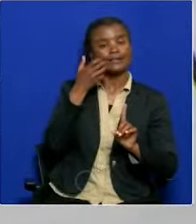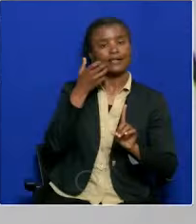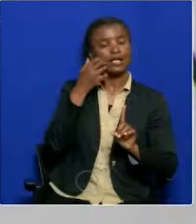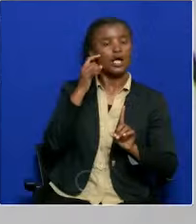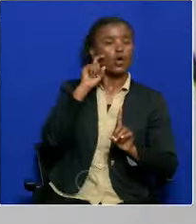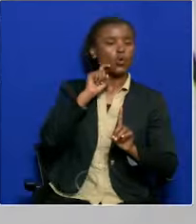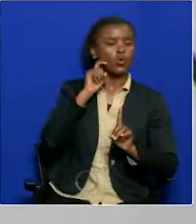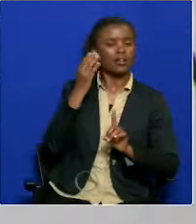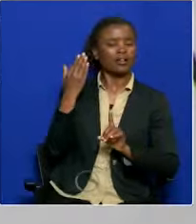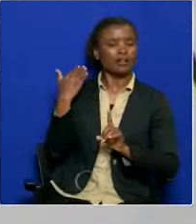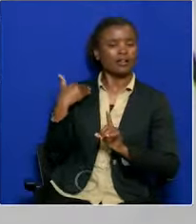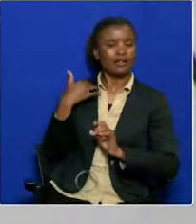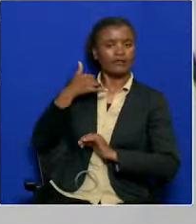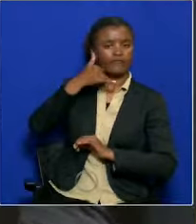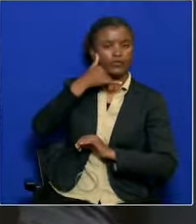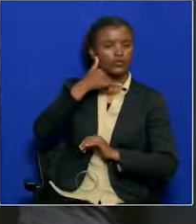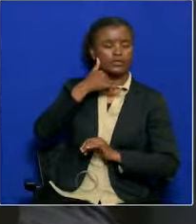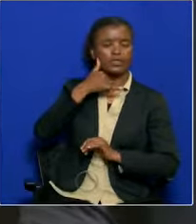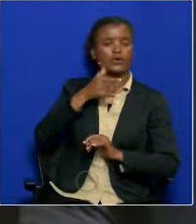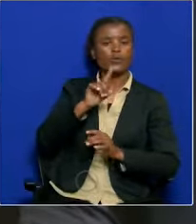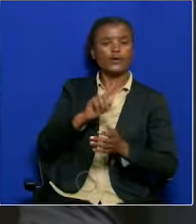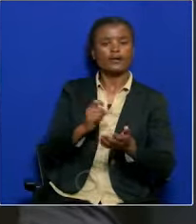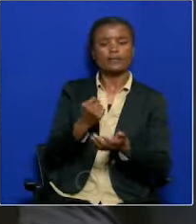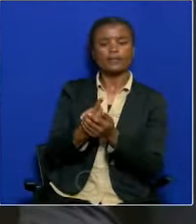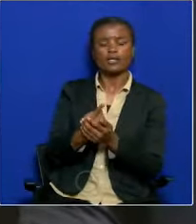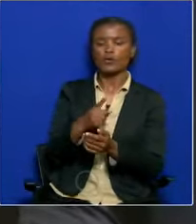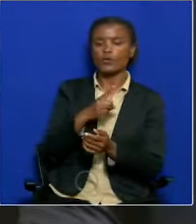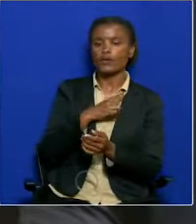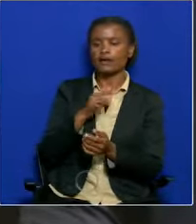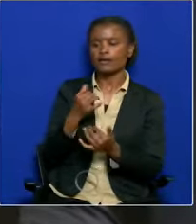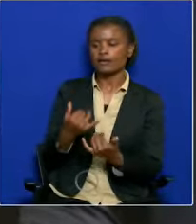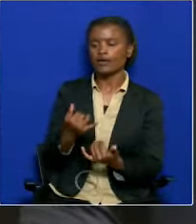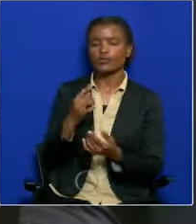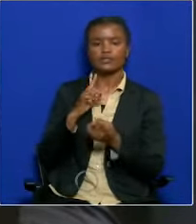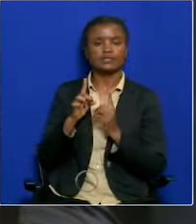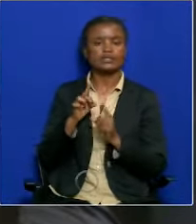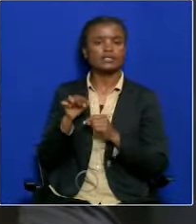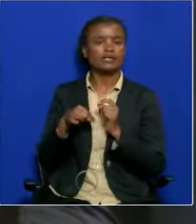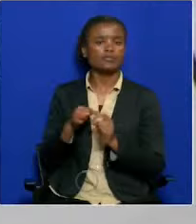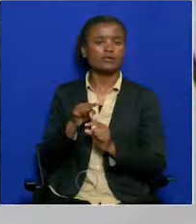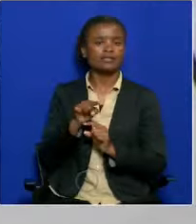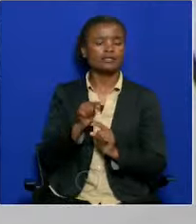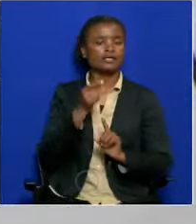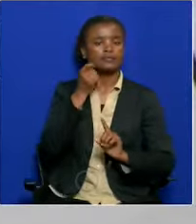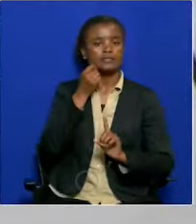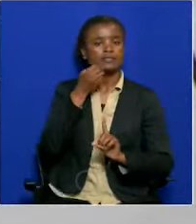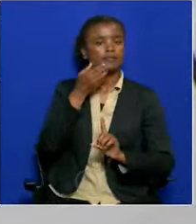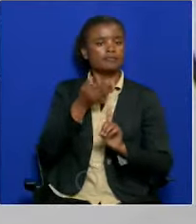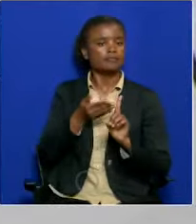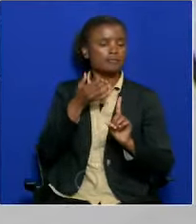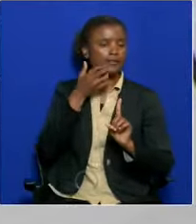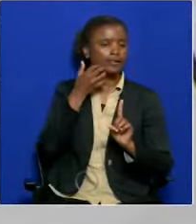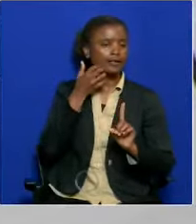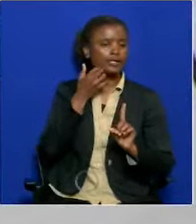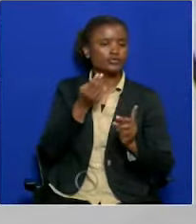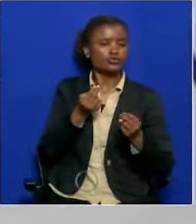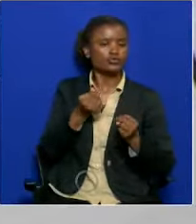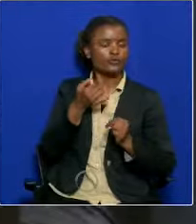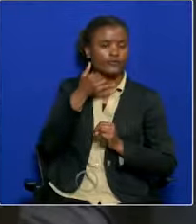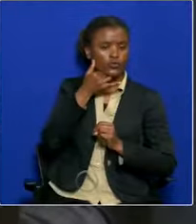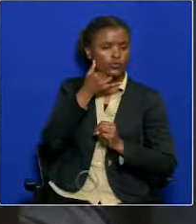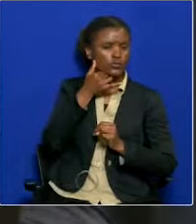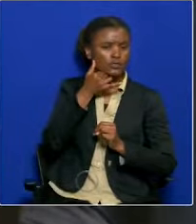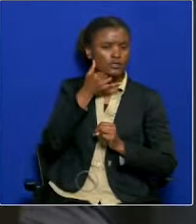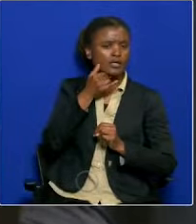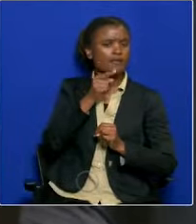have a discussion about Mr. Matlala's new phone without context? Because it must mean you wanted to